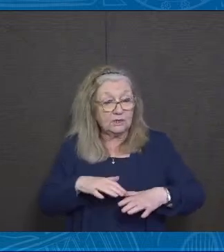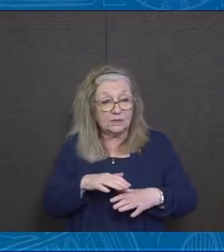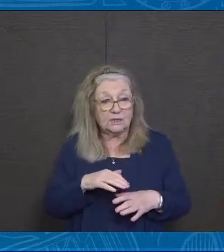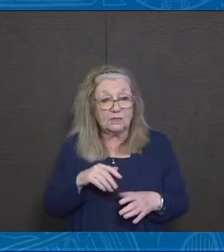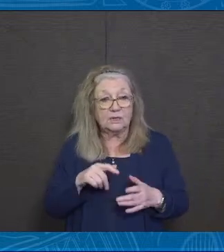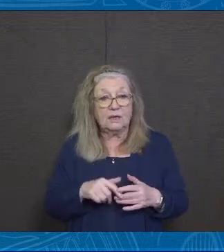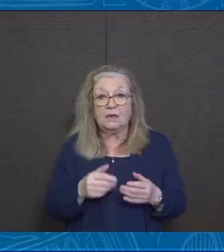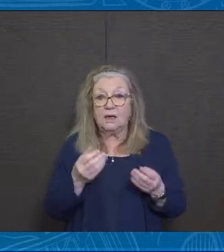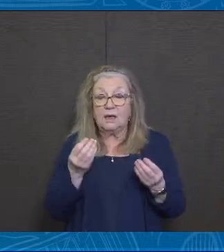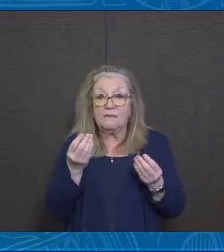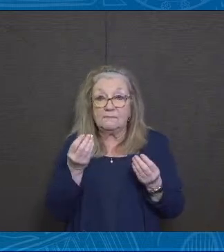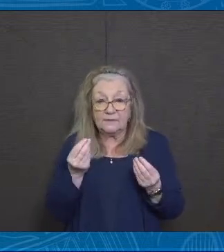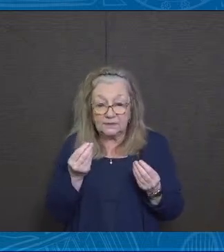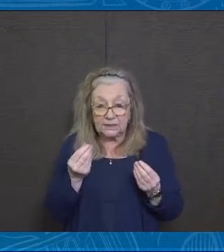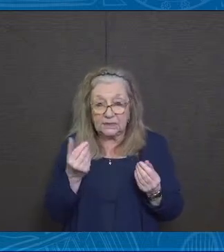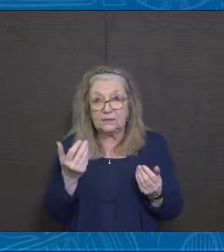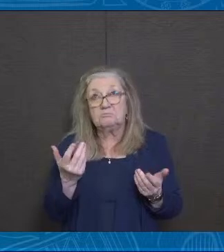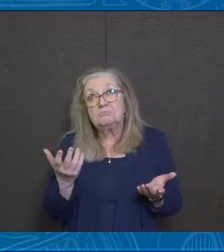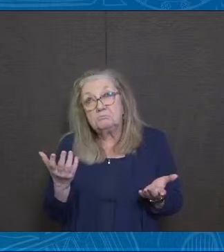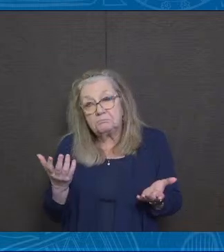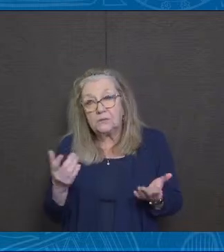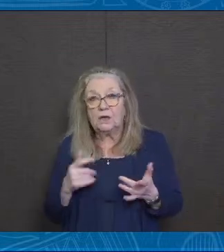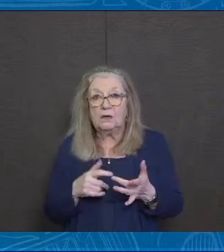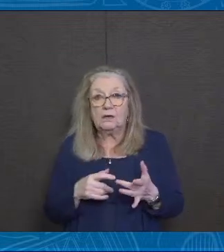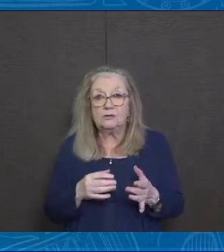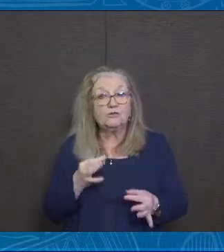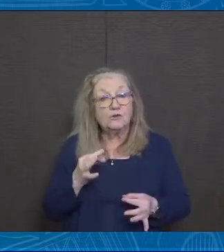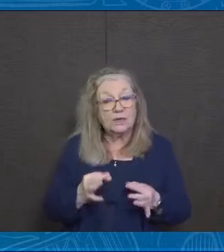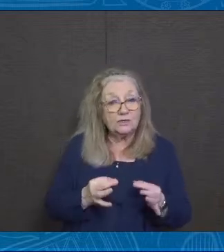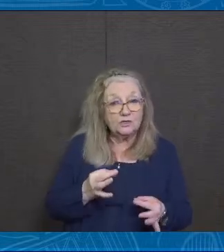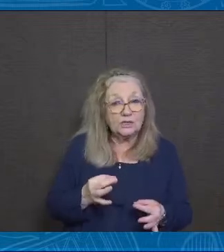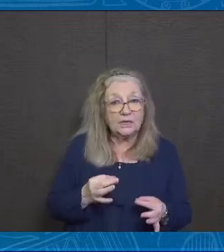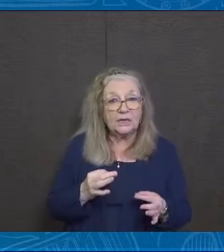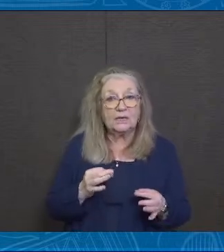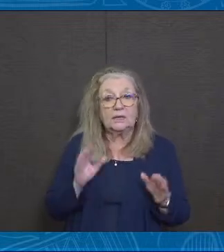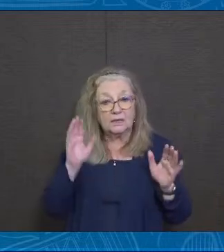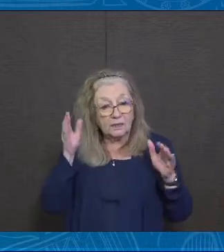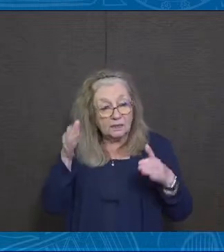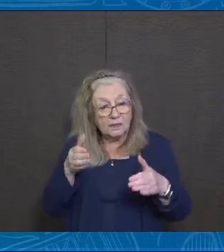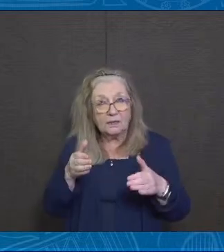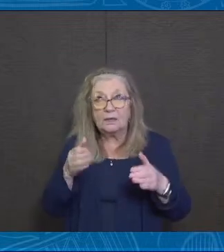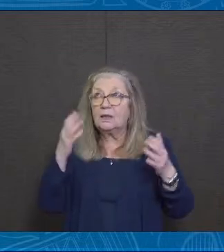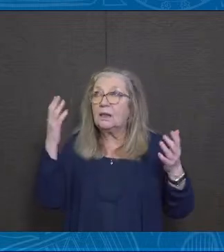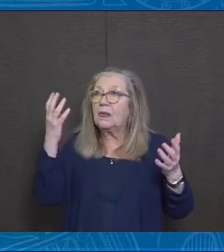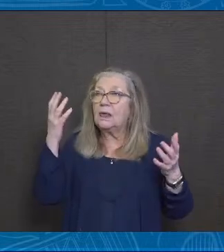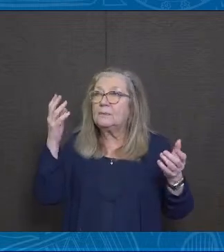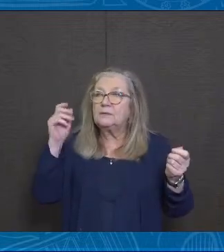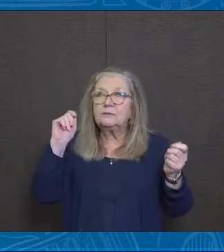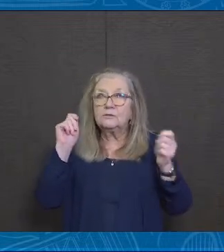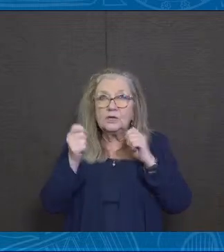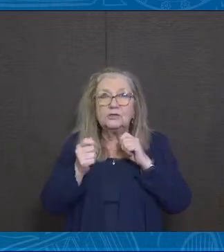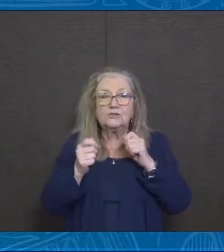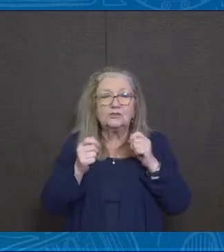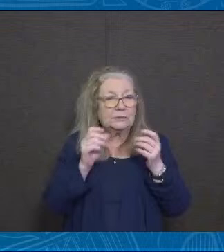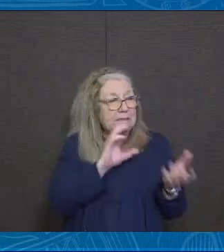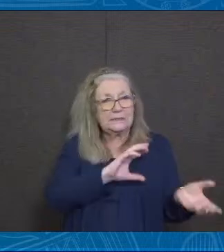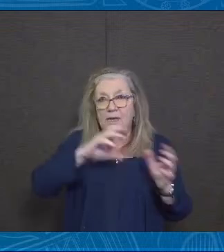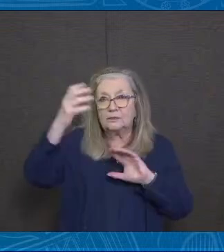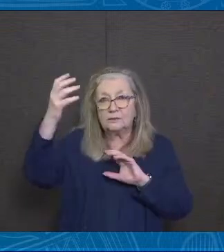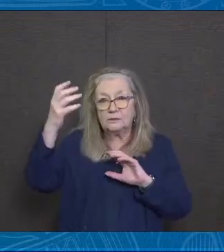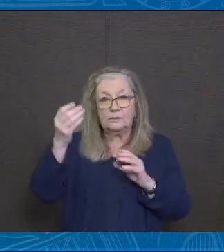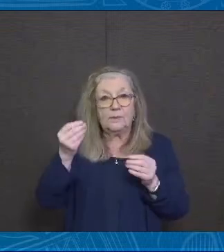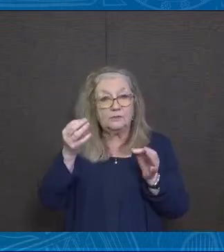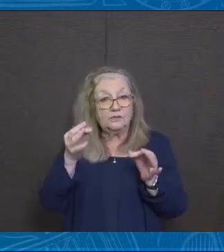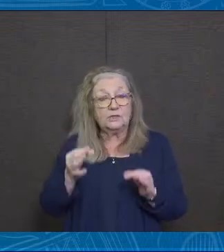funding or strategies for climate change and disaster budget